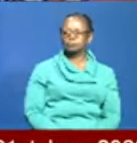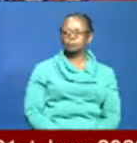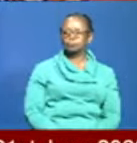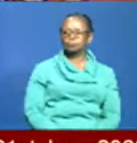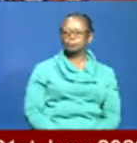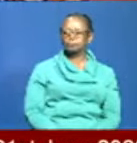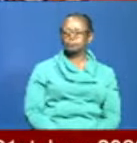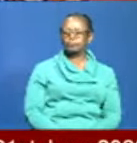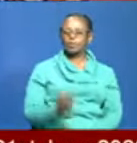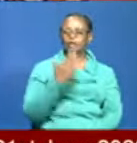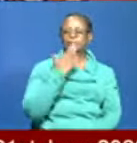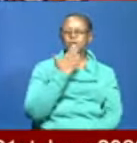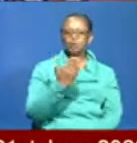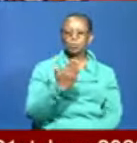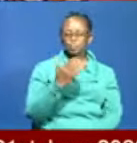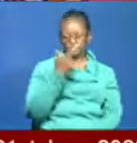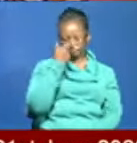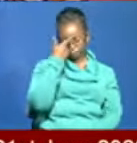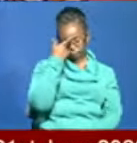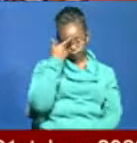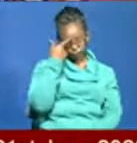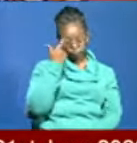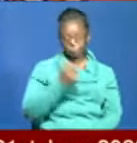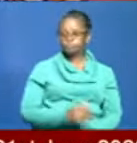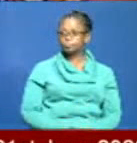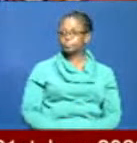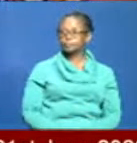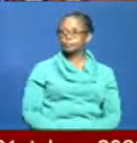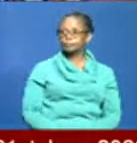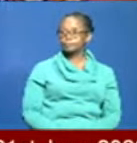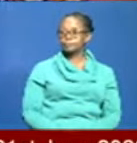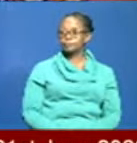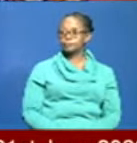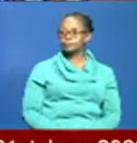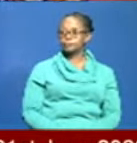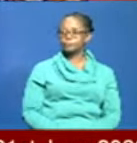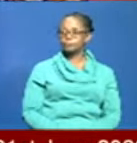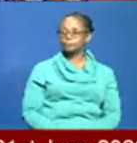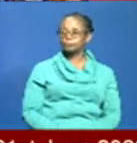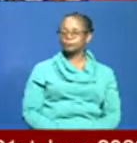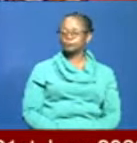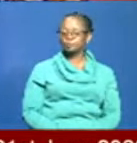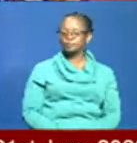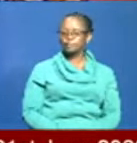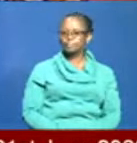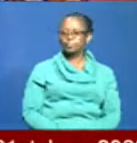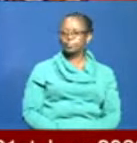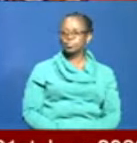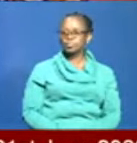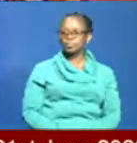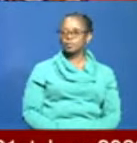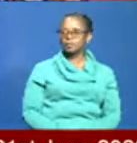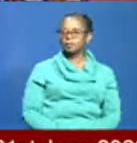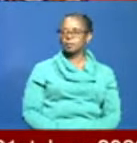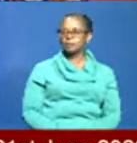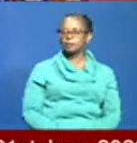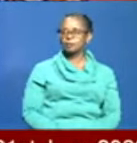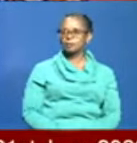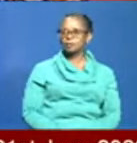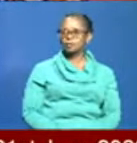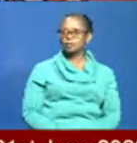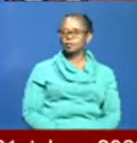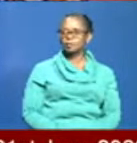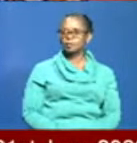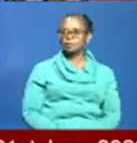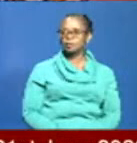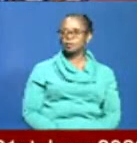Thank you, Mr. Speaker. It's not normal that reaction be made to the